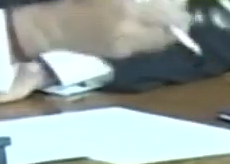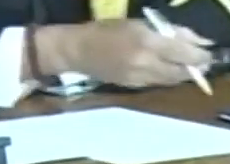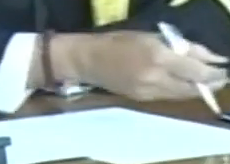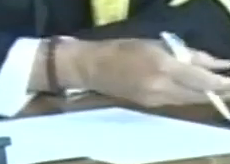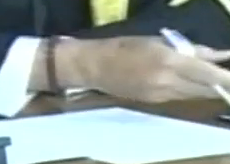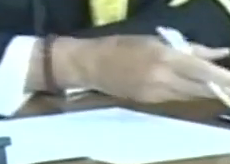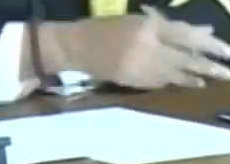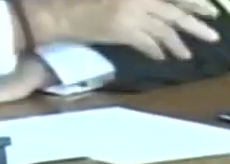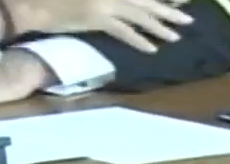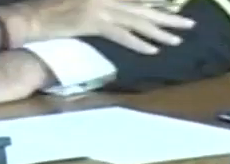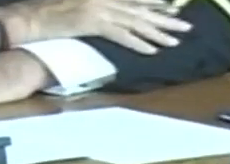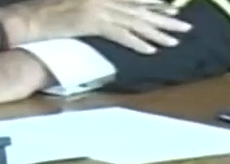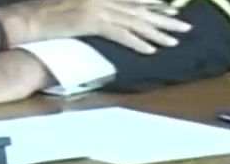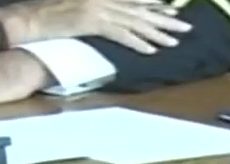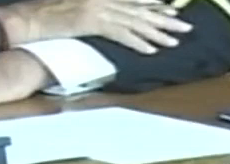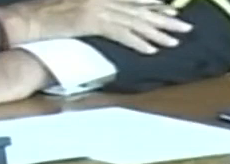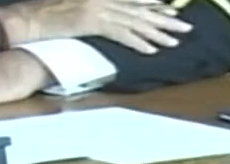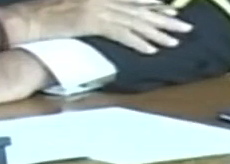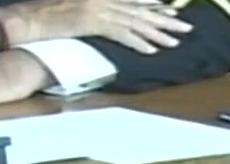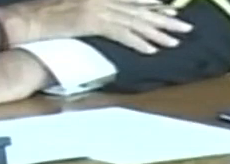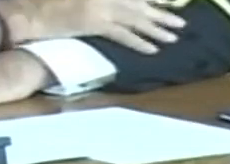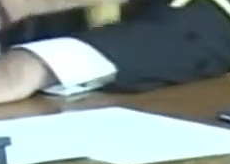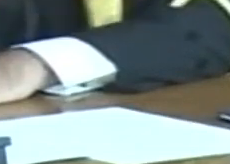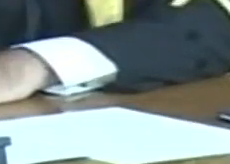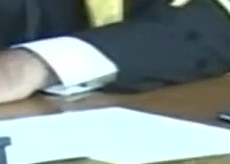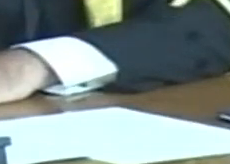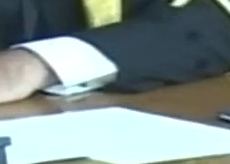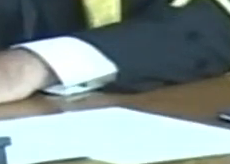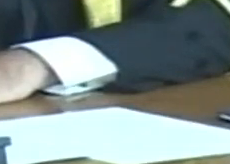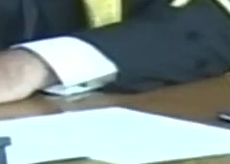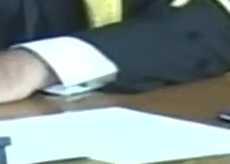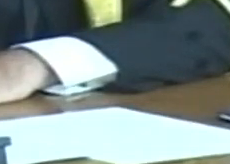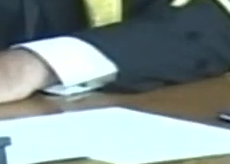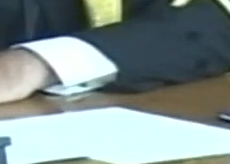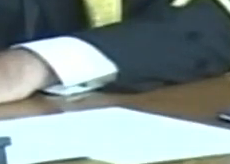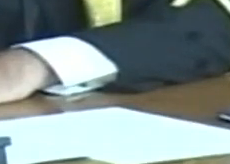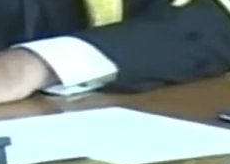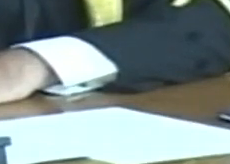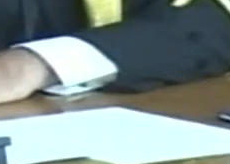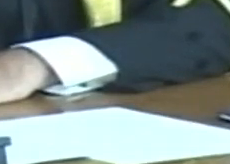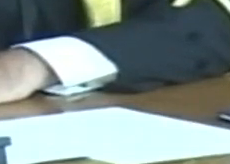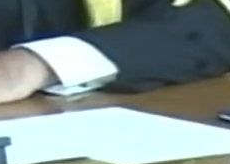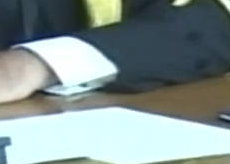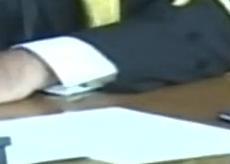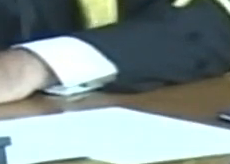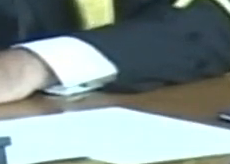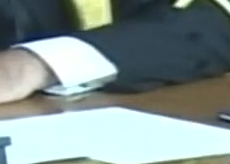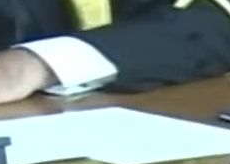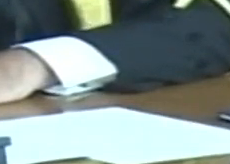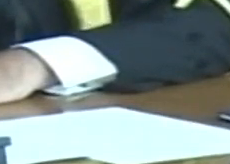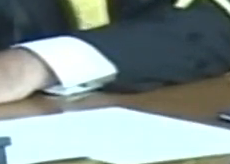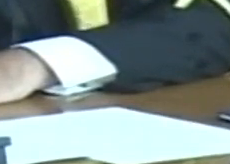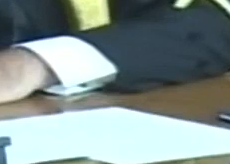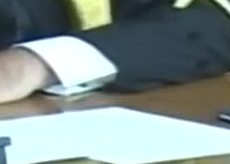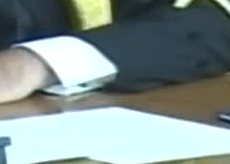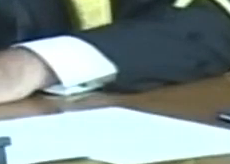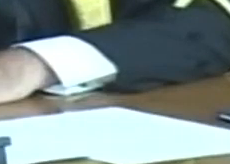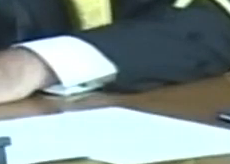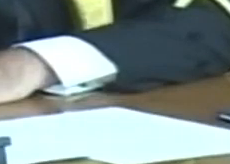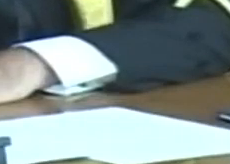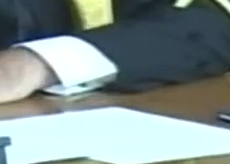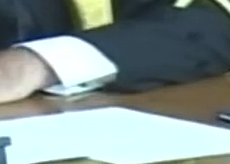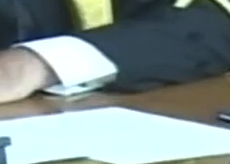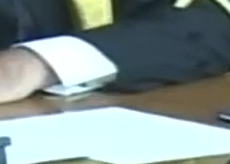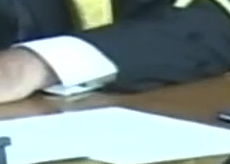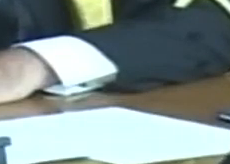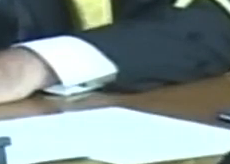And Bauxite and Alumina Industry Special Provisions, Clarendon Alumina Production Limited, Associated